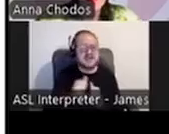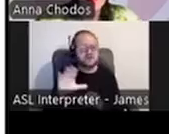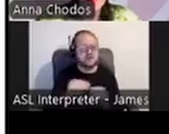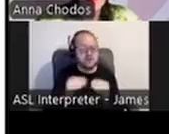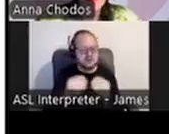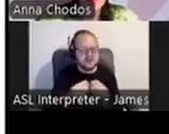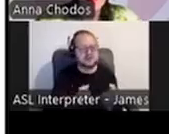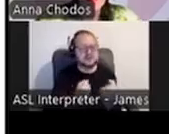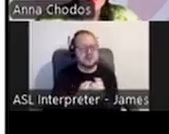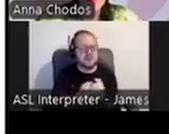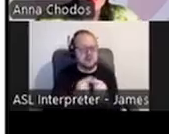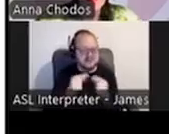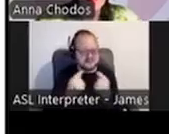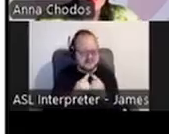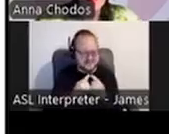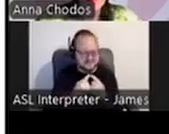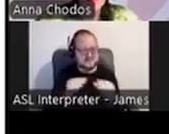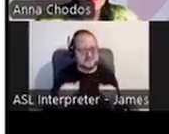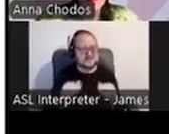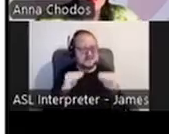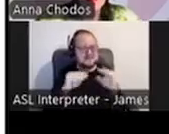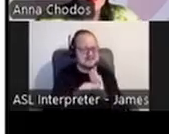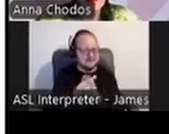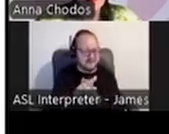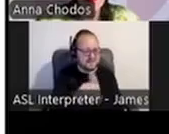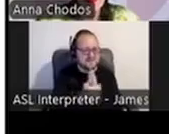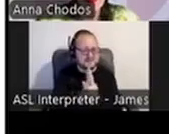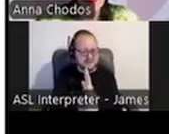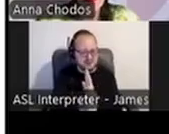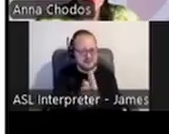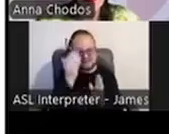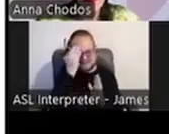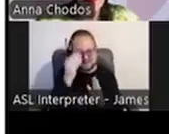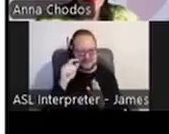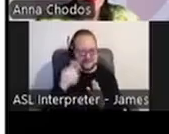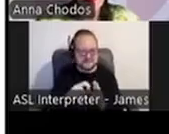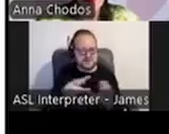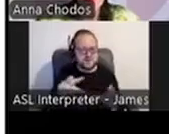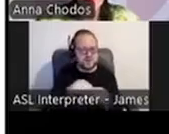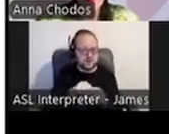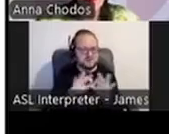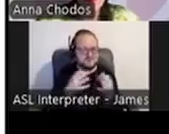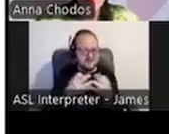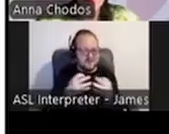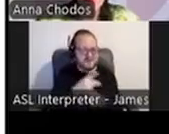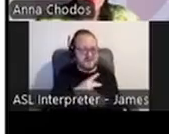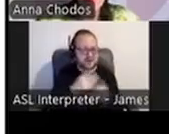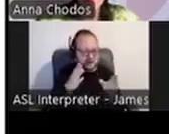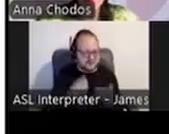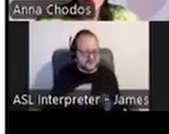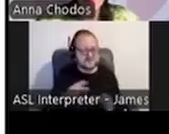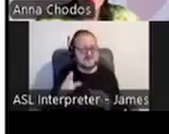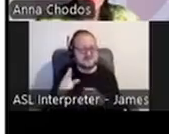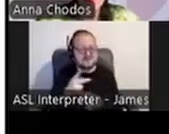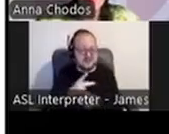knowledge needed to include family caregivers in care planning and delivery processes? So Anna, we heard a little bit about this already from you